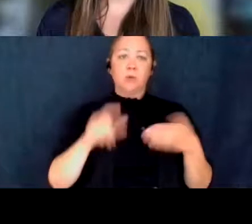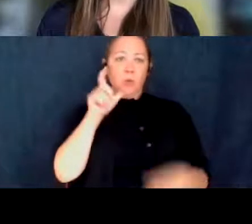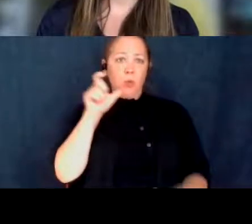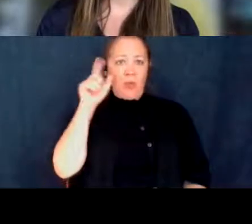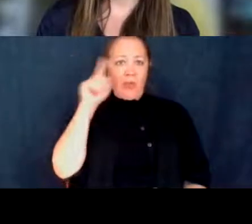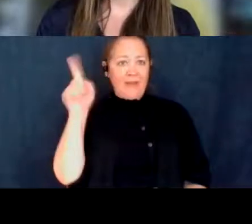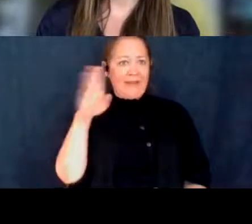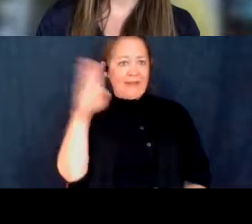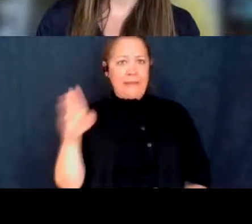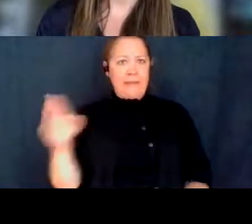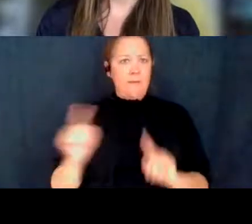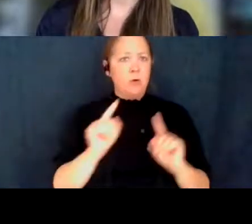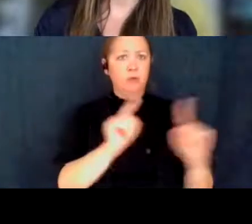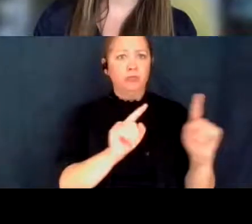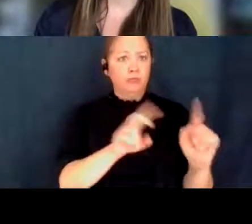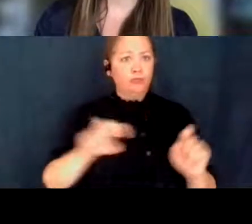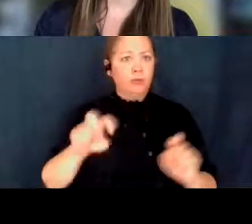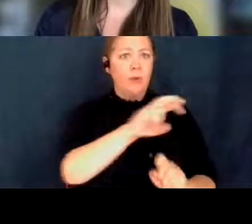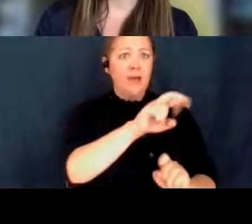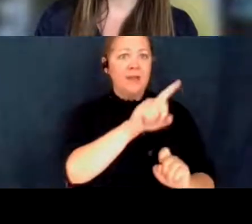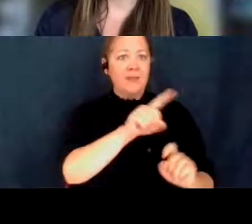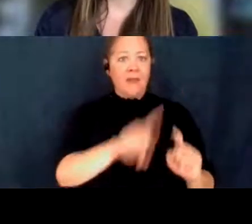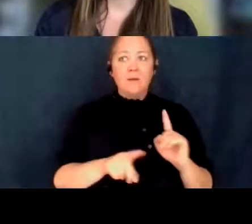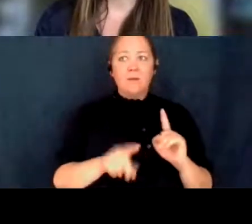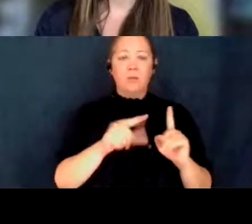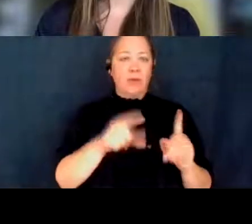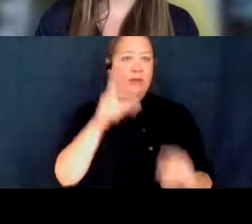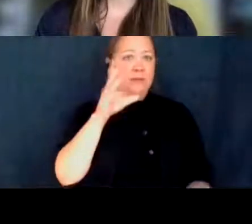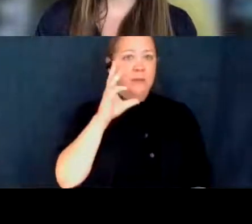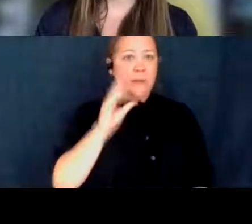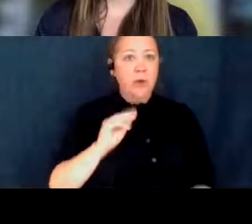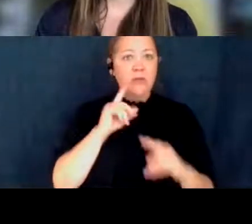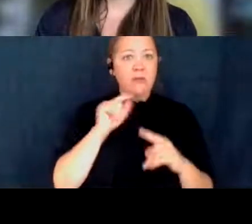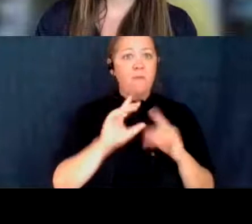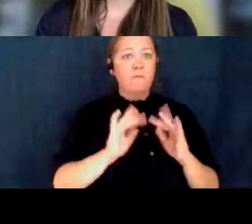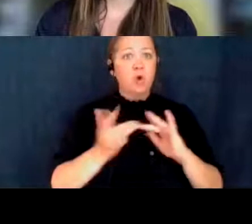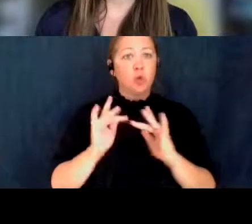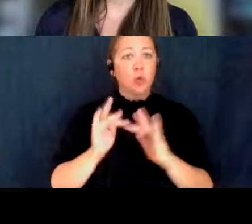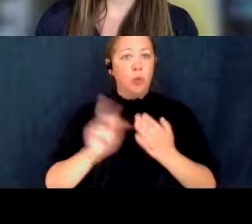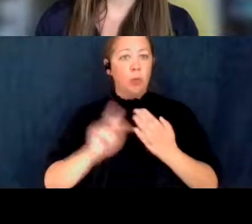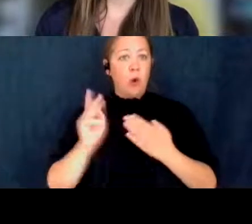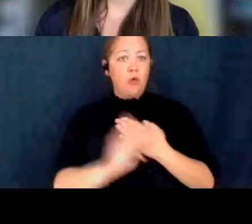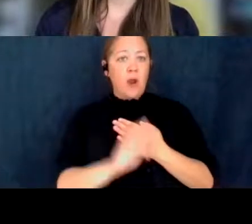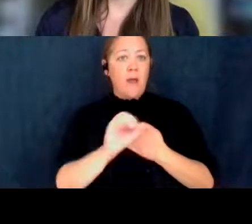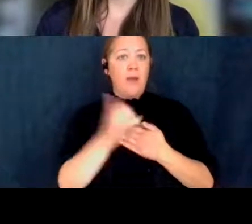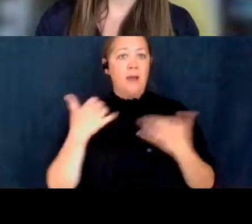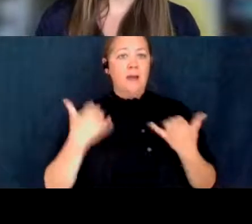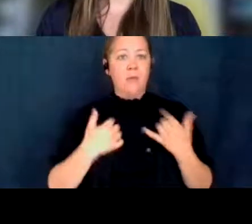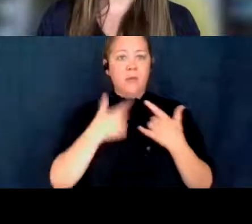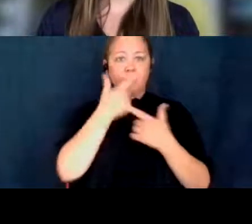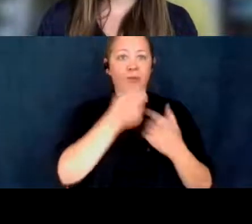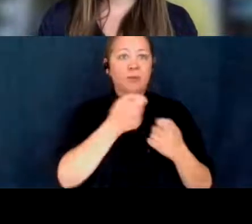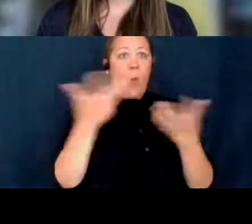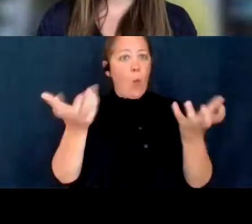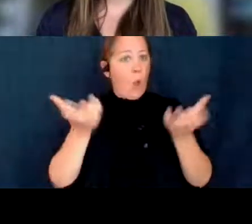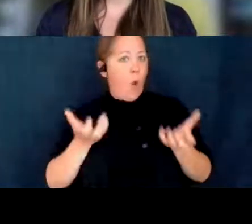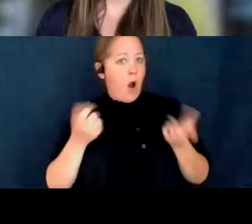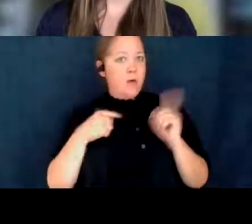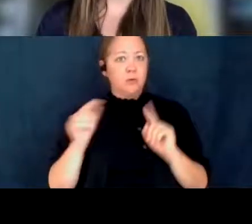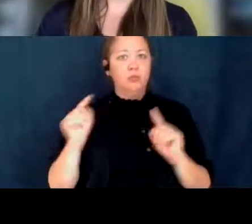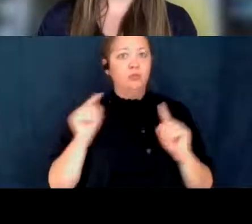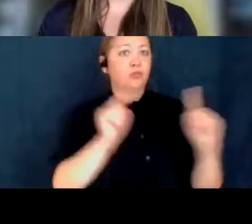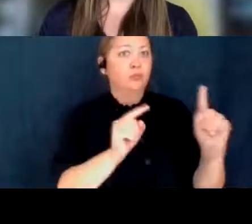are finding confidence after going through a virtual program that they now are interested in studying abroad. They loved